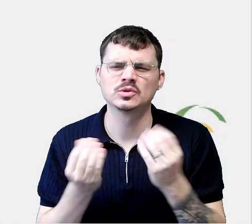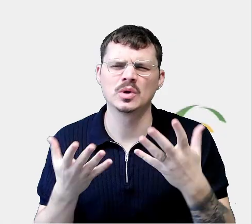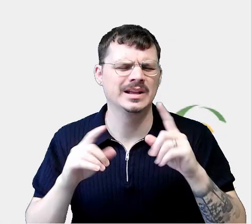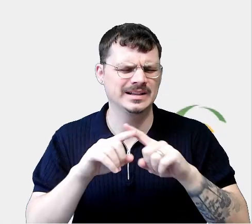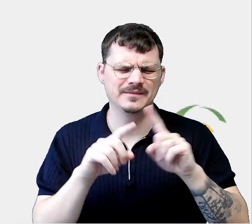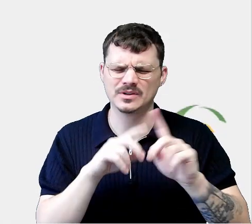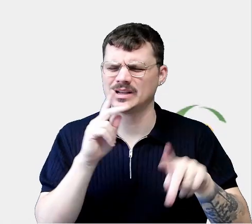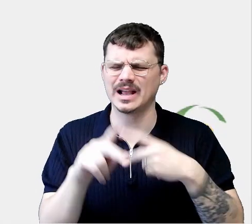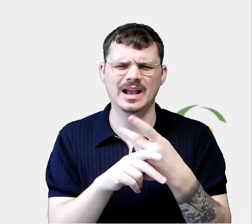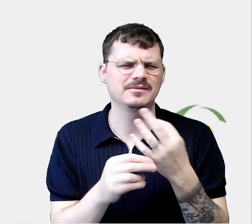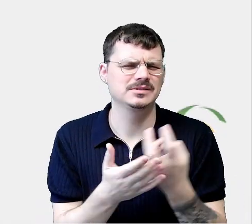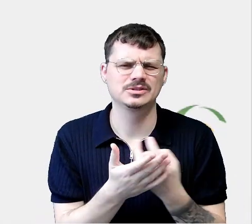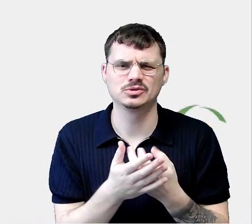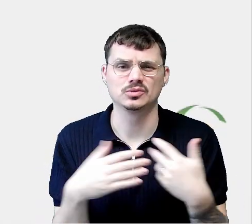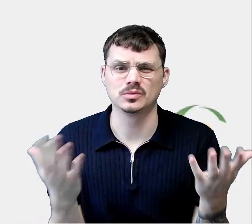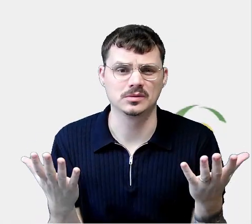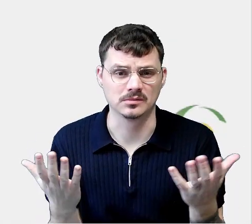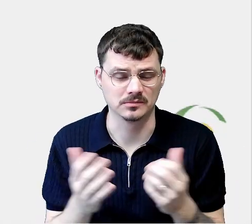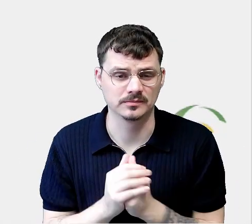are the different types of seizures?